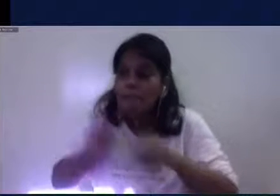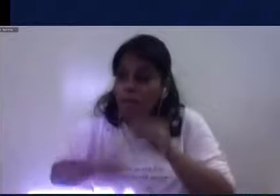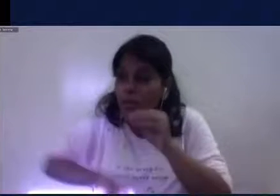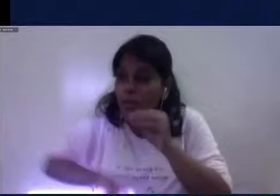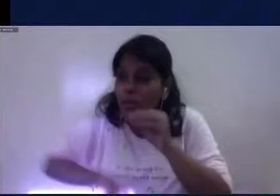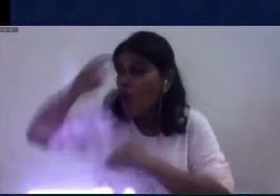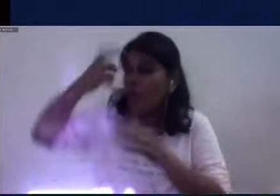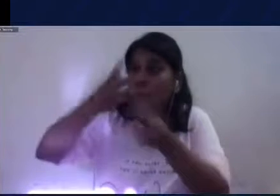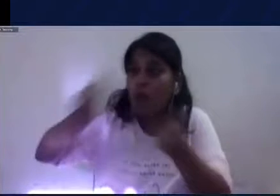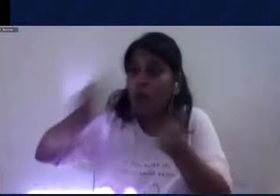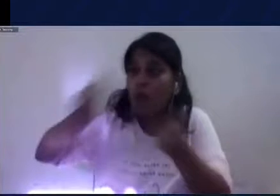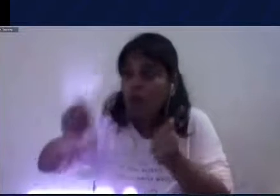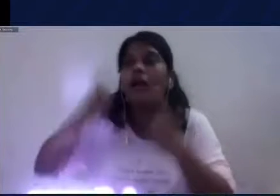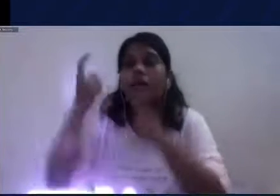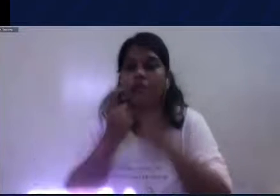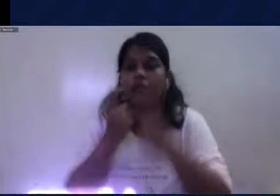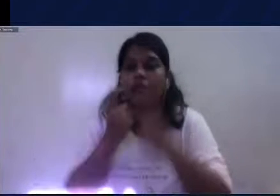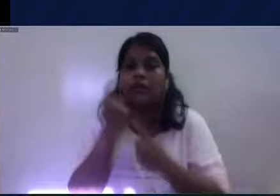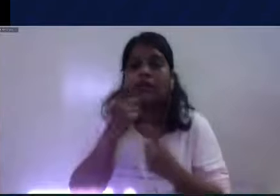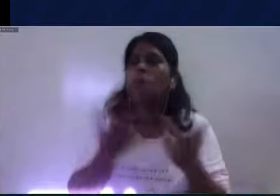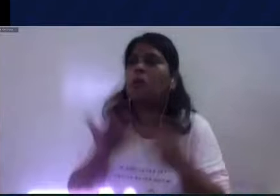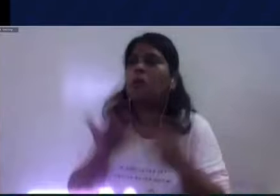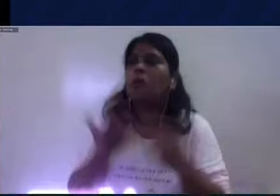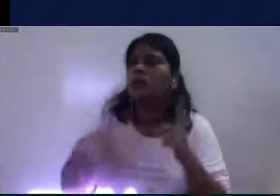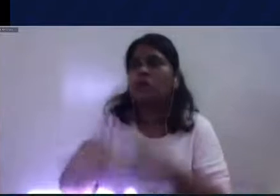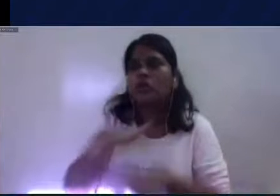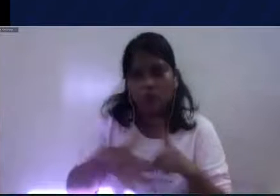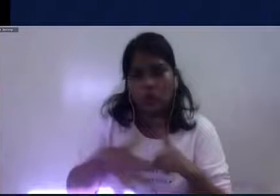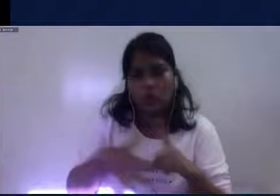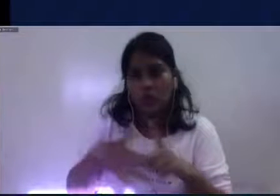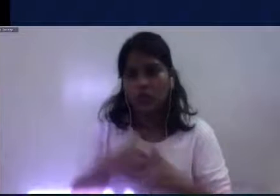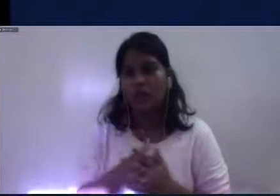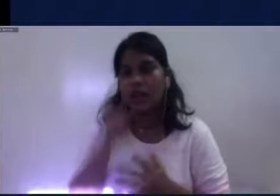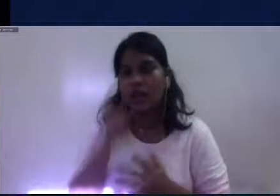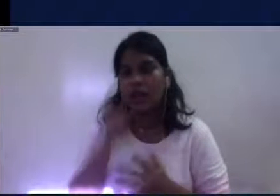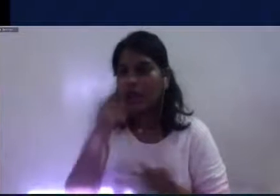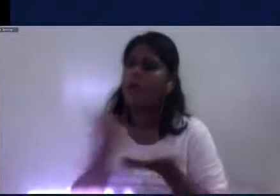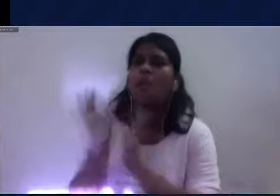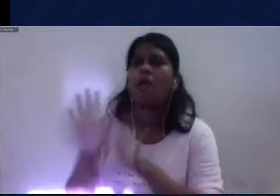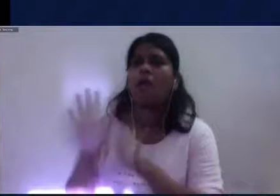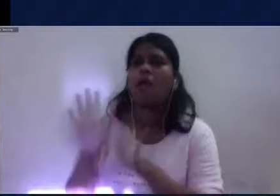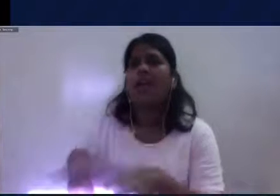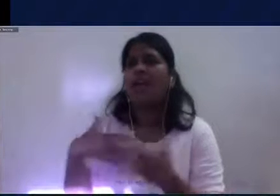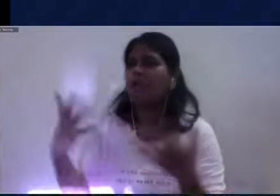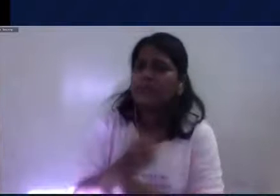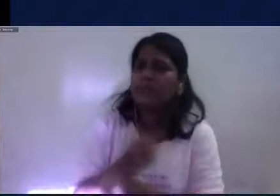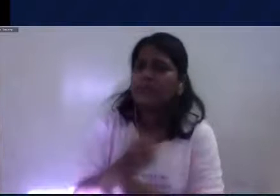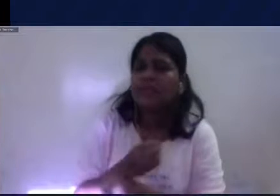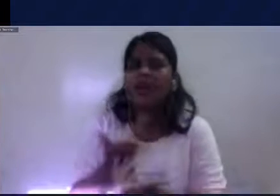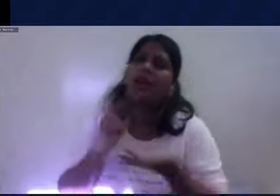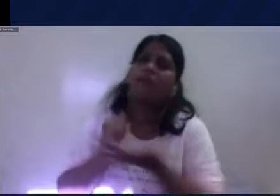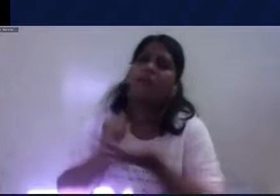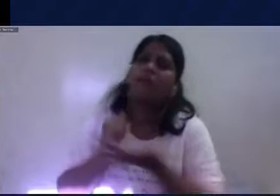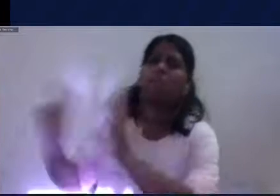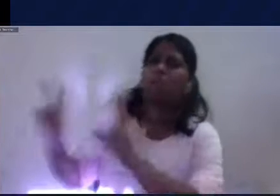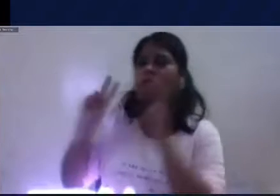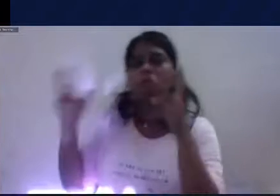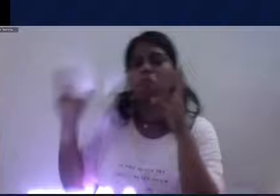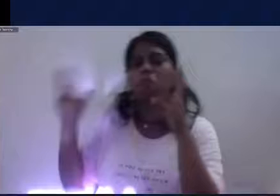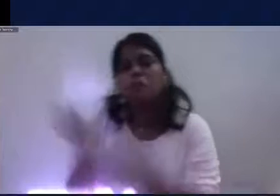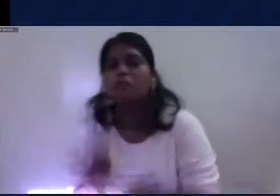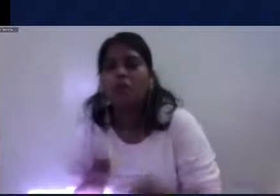solving come out. If we had gone in a situation where this lady had help around, we would not have been able to figure out those real problems. So